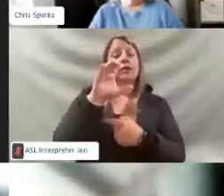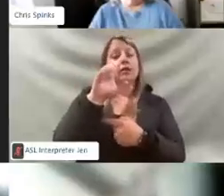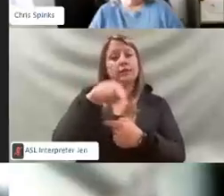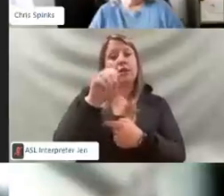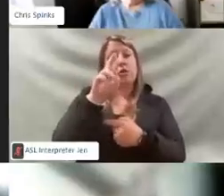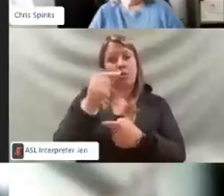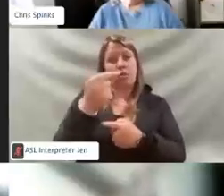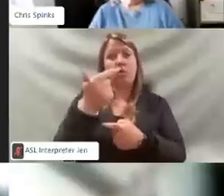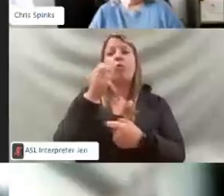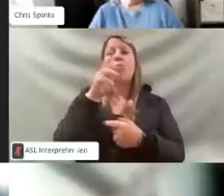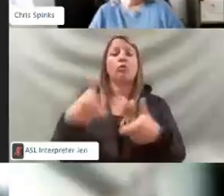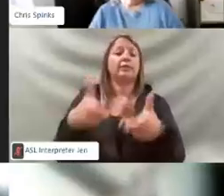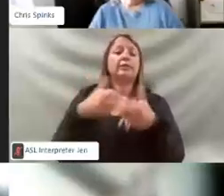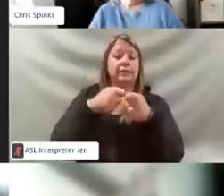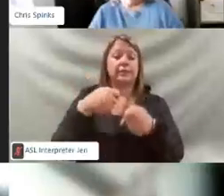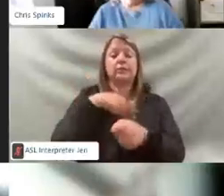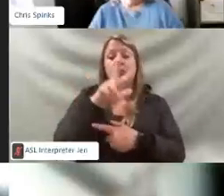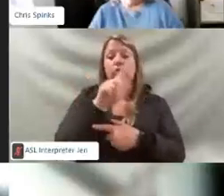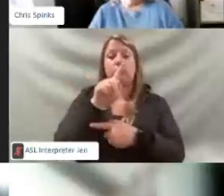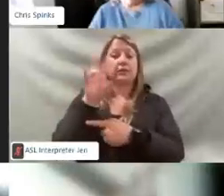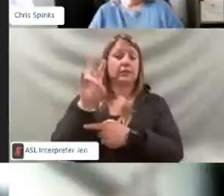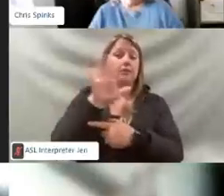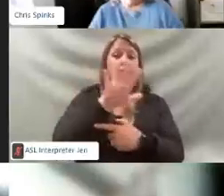indianasilc.org, or you can text me at